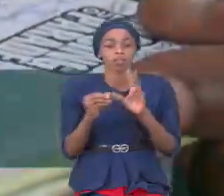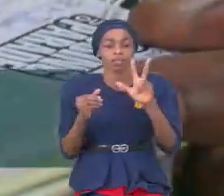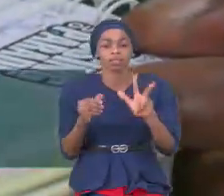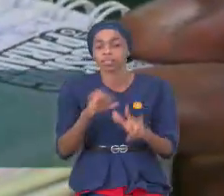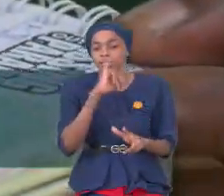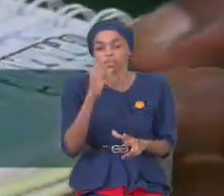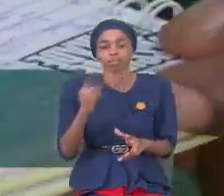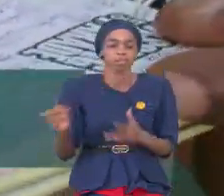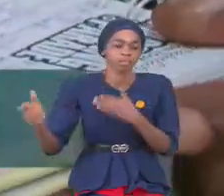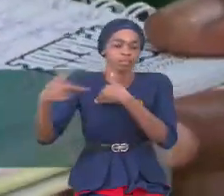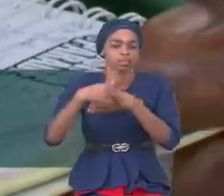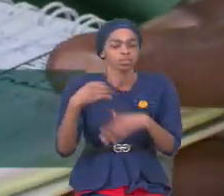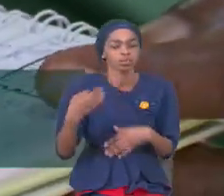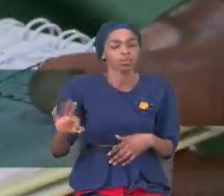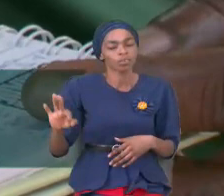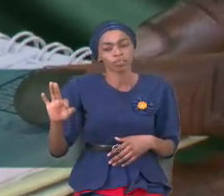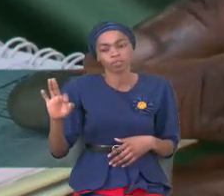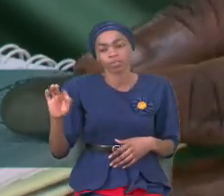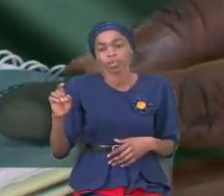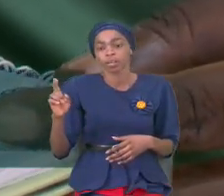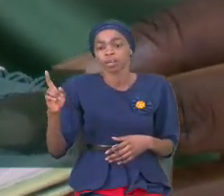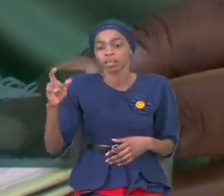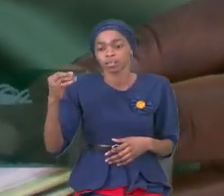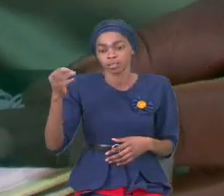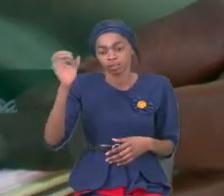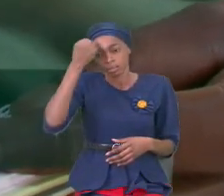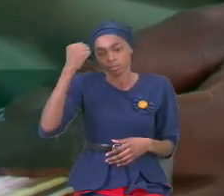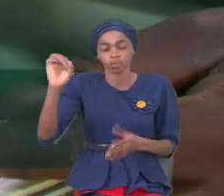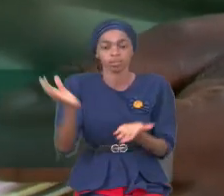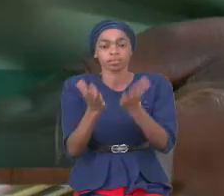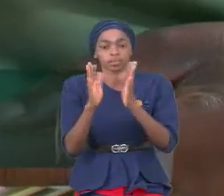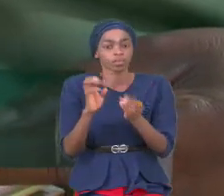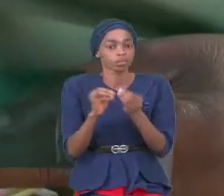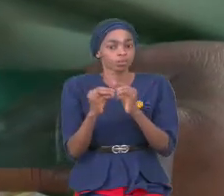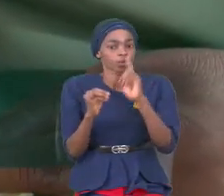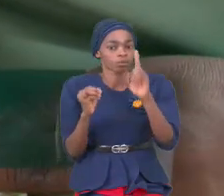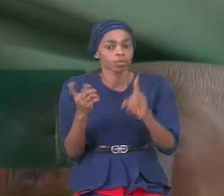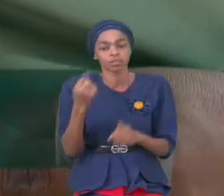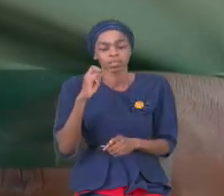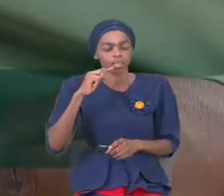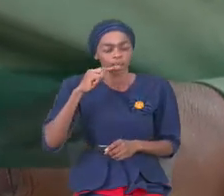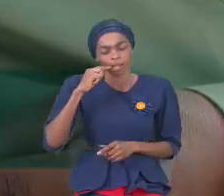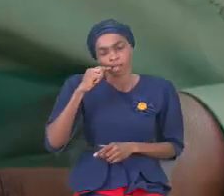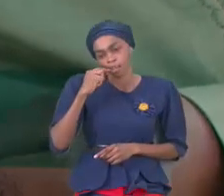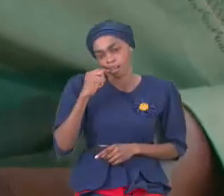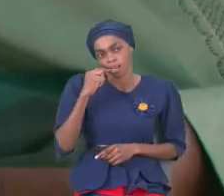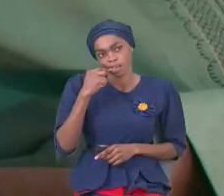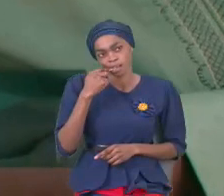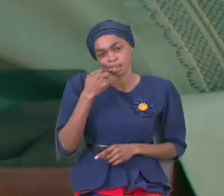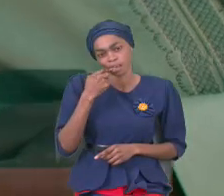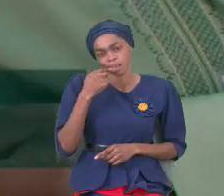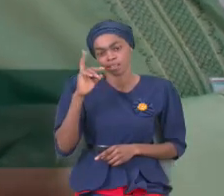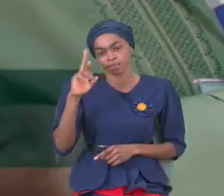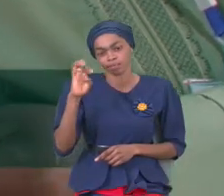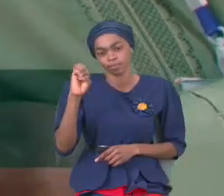servant. Let's look at number one there. Number one, the regrets of an obstinate slave. We're looking